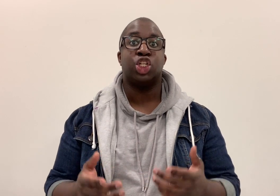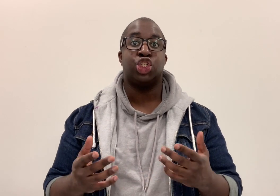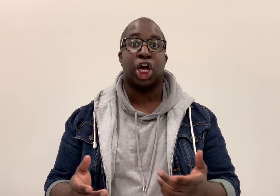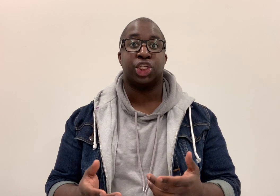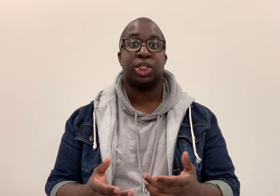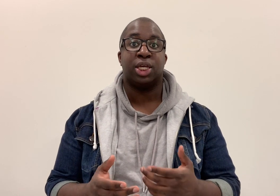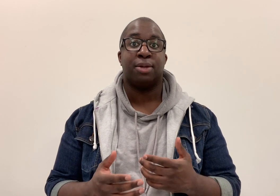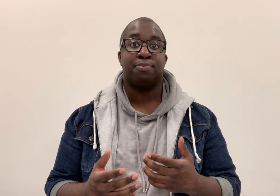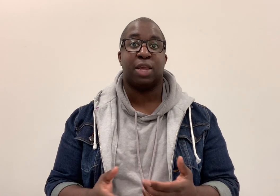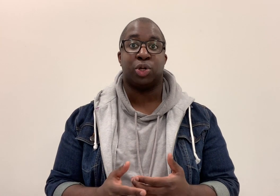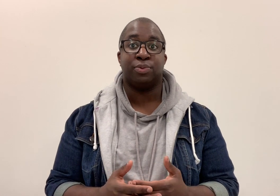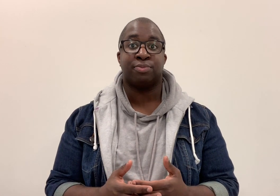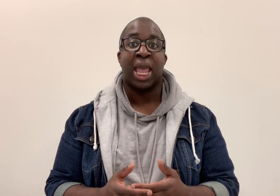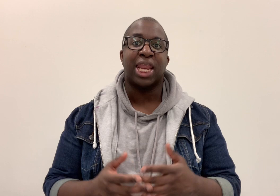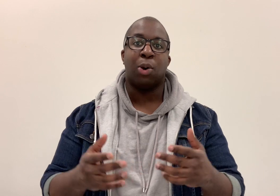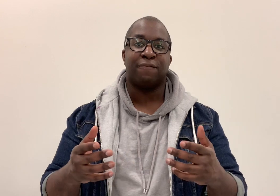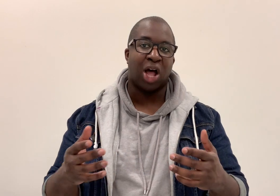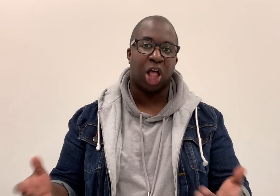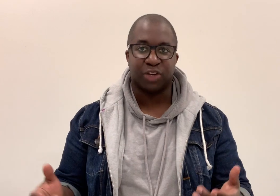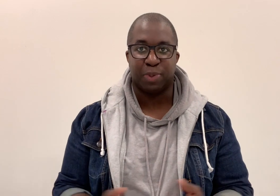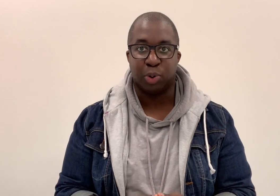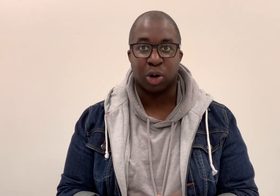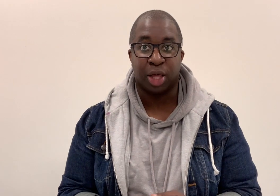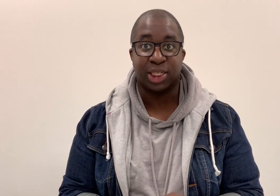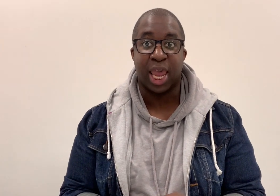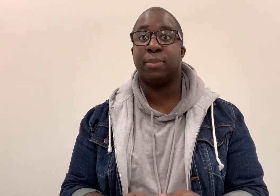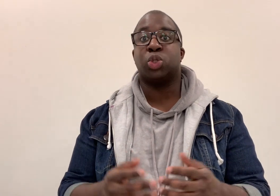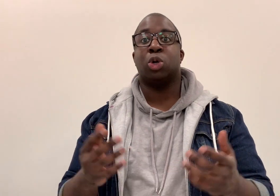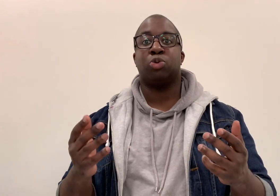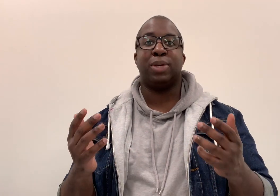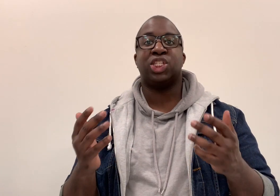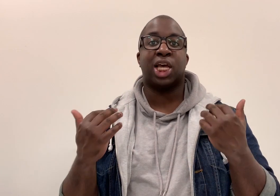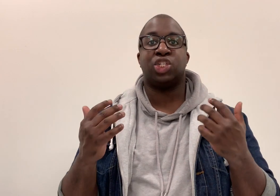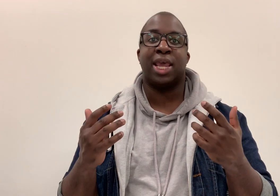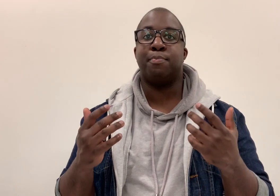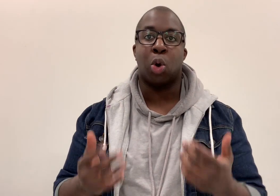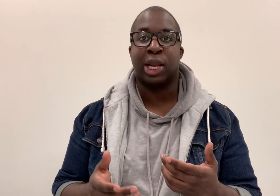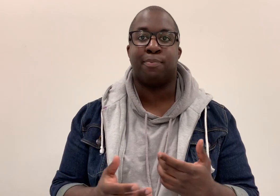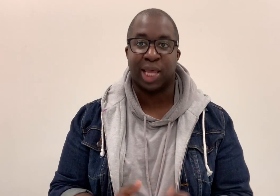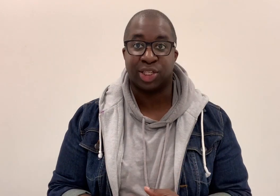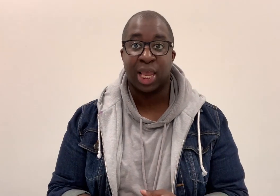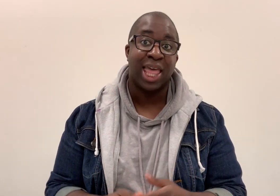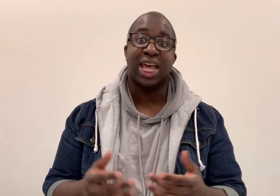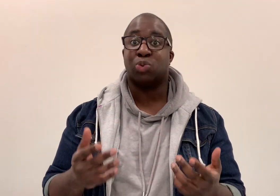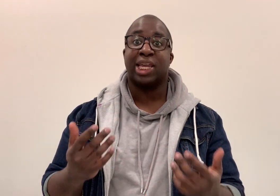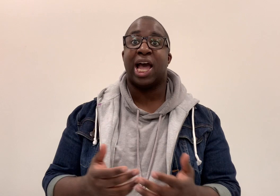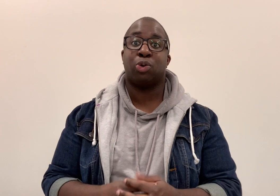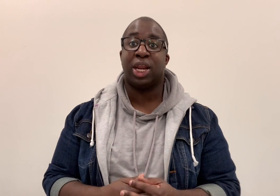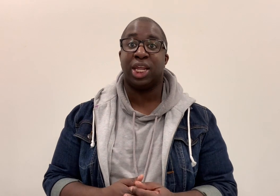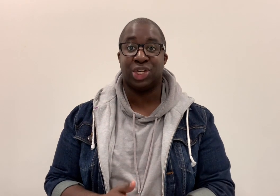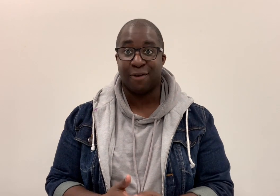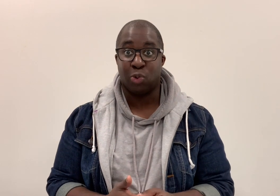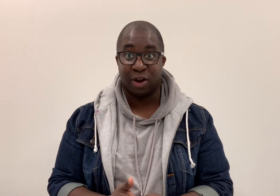image, just people. Now, if all of us people were all the same, this world would be such a boring place. That is why